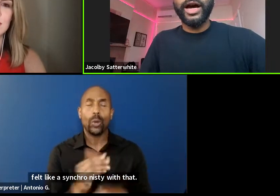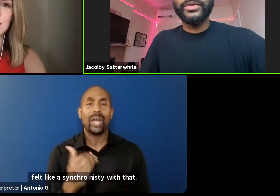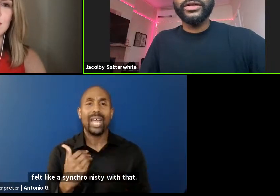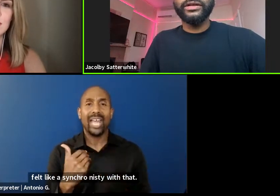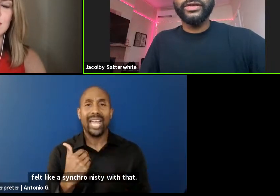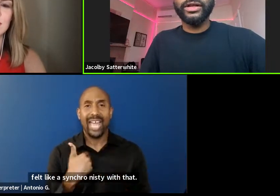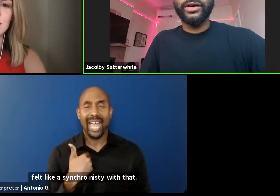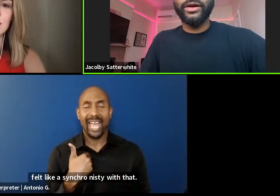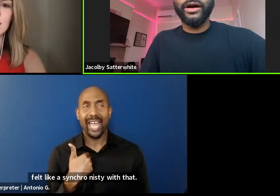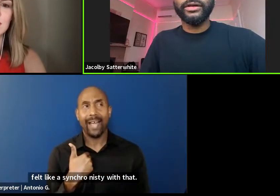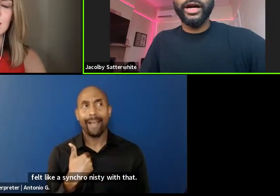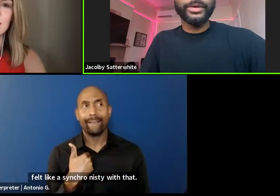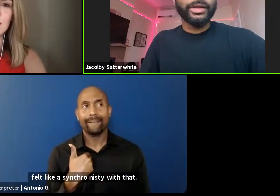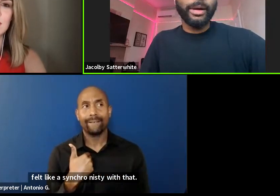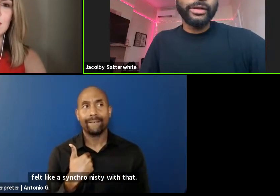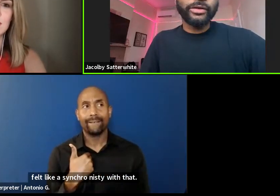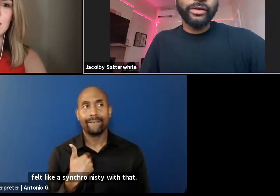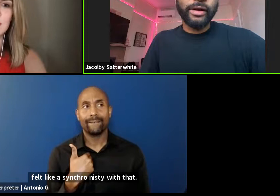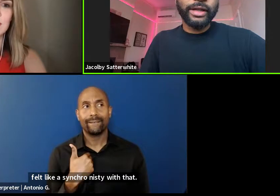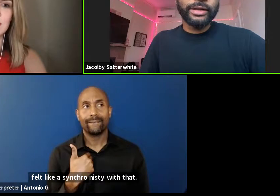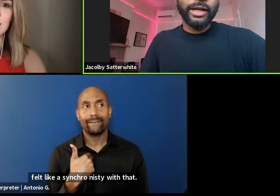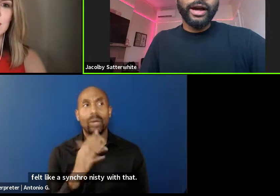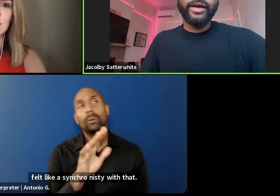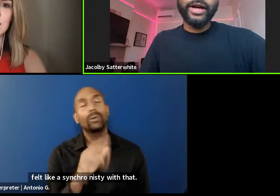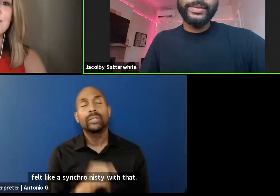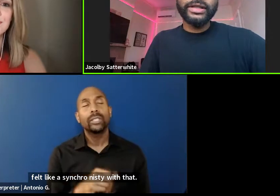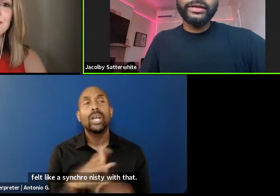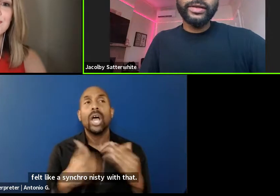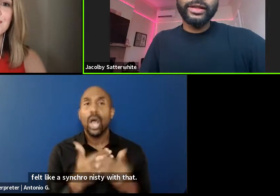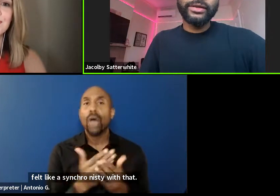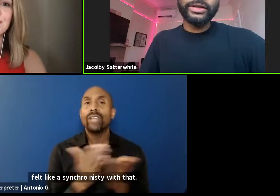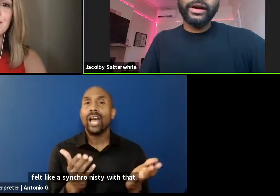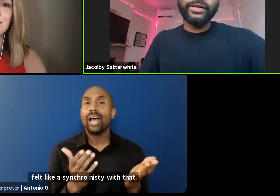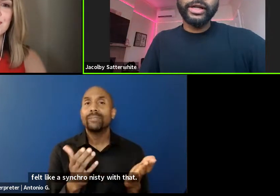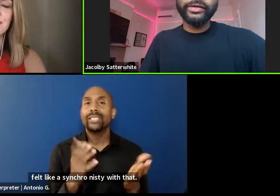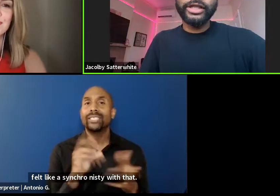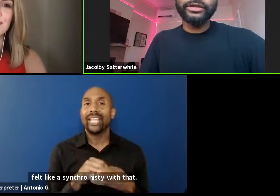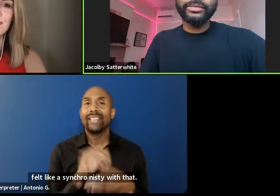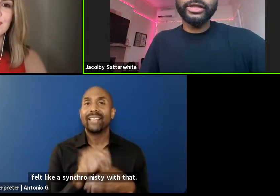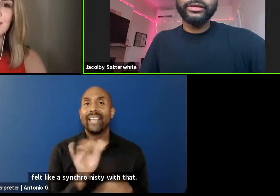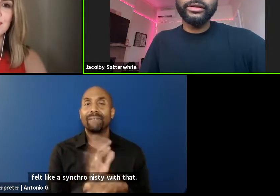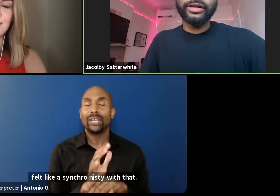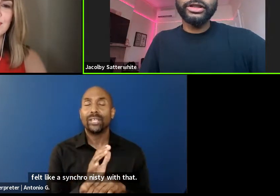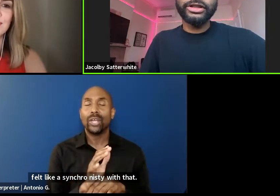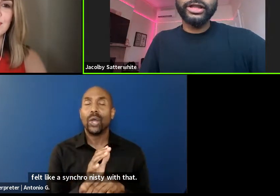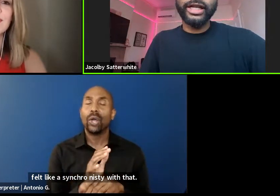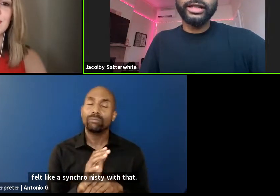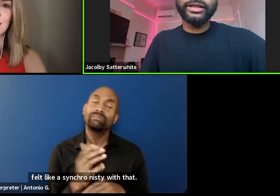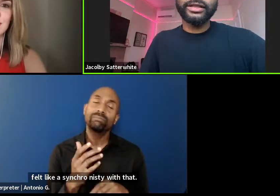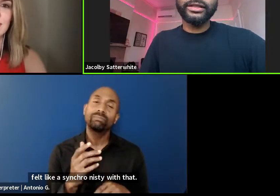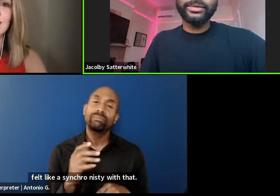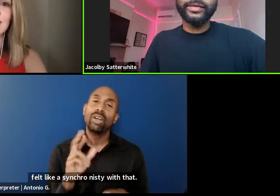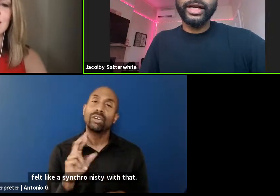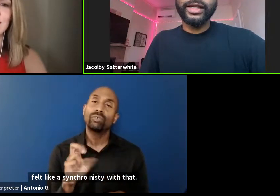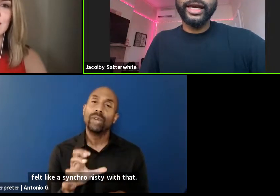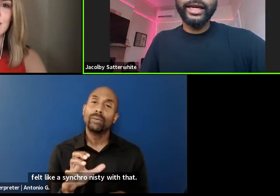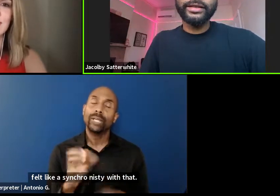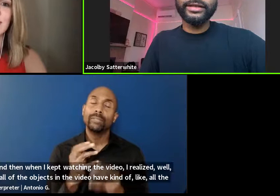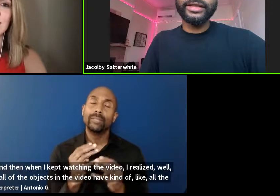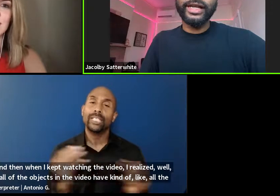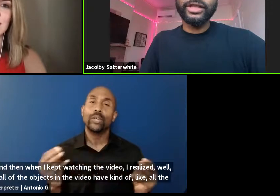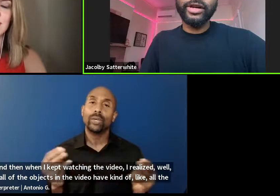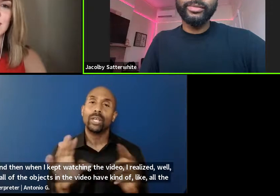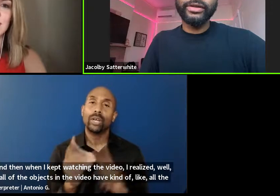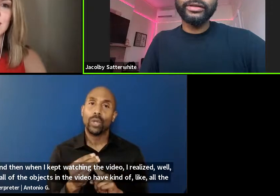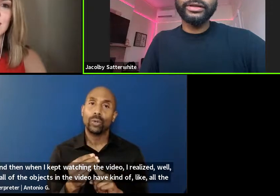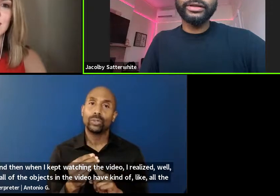all the objects in the video are the objects in my mother's drawings. All the objects in the videos are recreational material culture that deal with like cakes